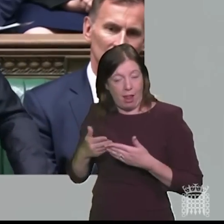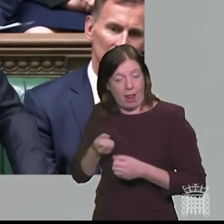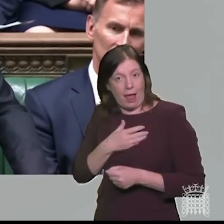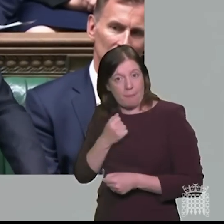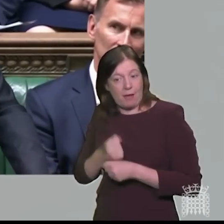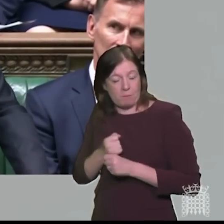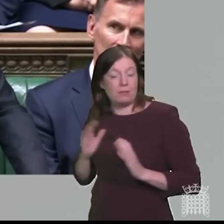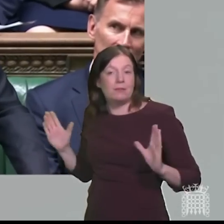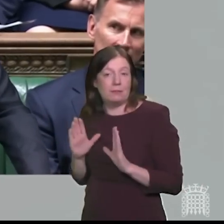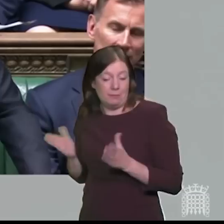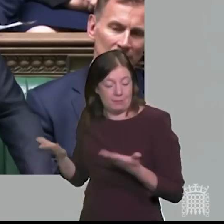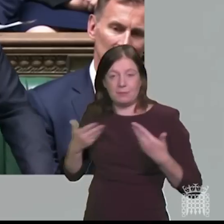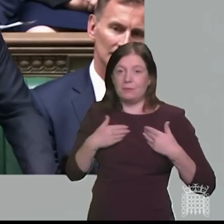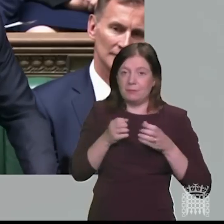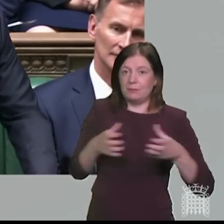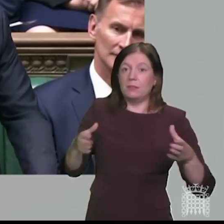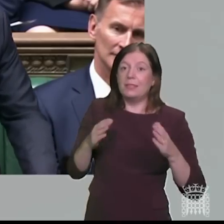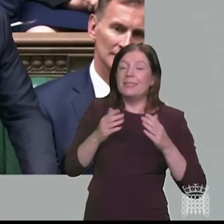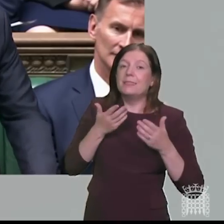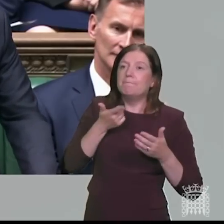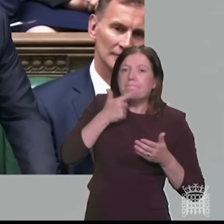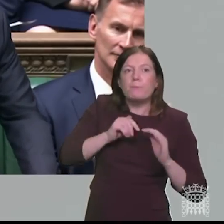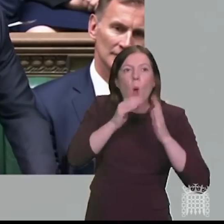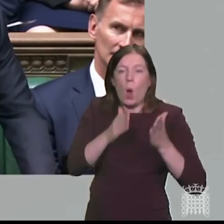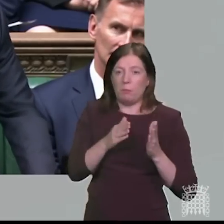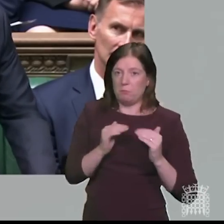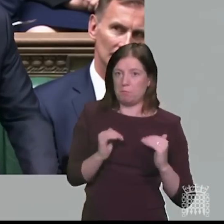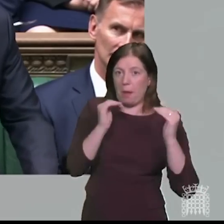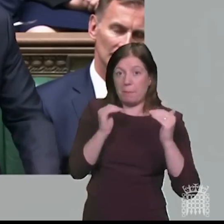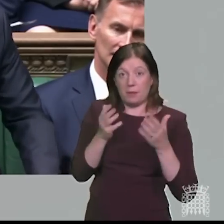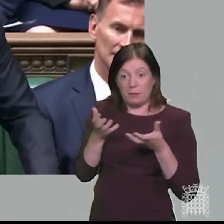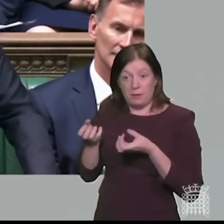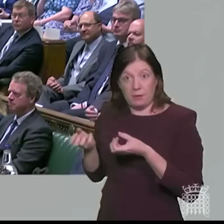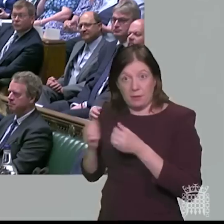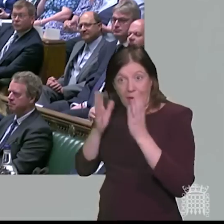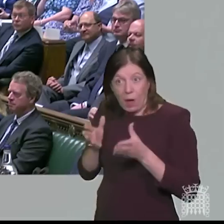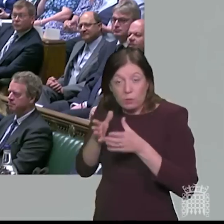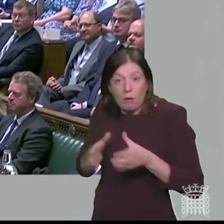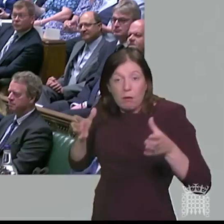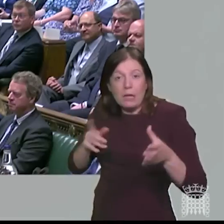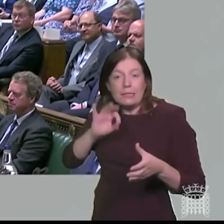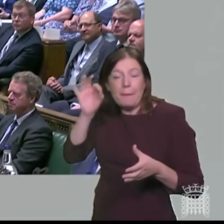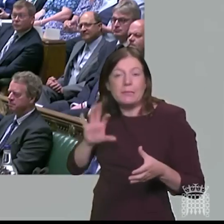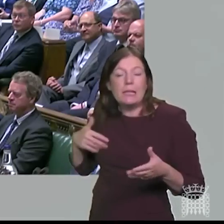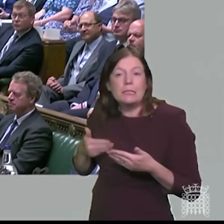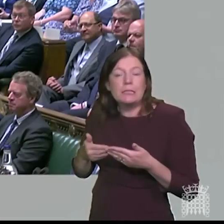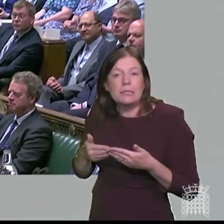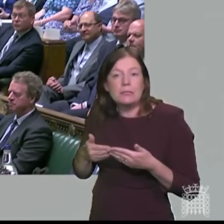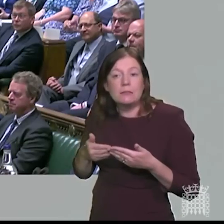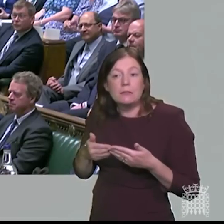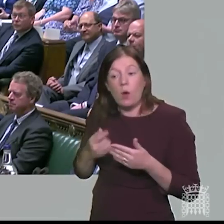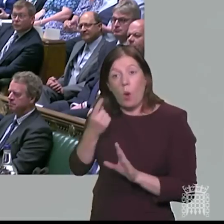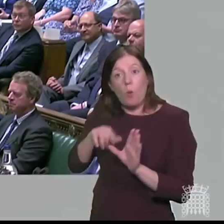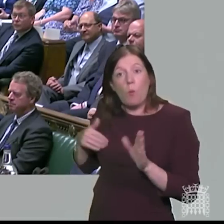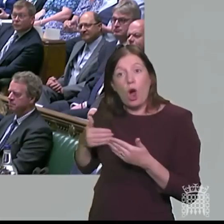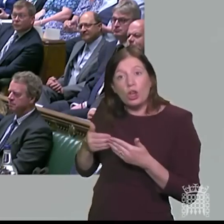Party. More homes meeting the decent home standards. Housing supply up 10% in the last year that we have figures for. And in the last